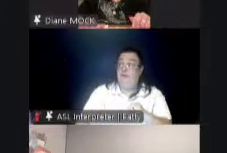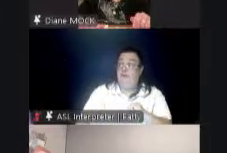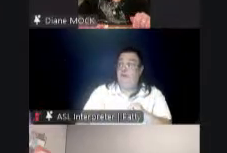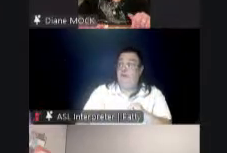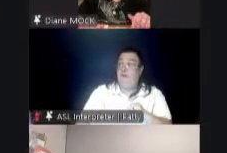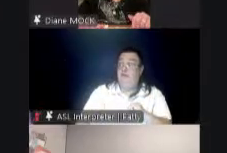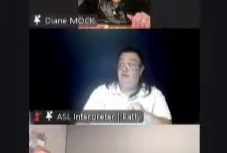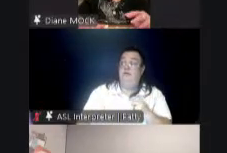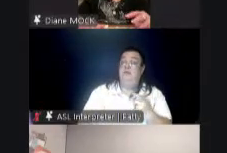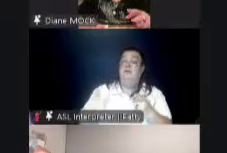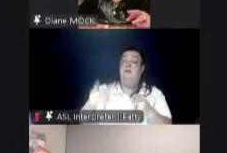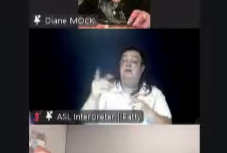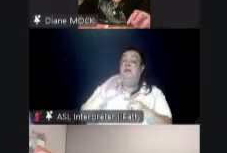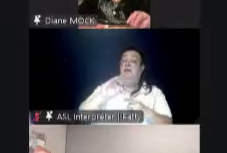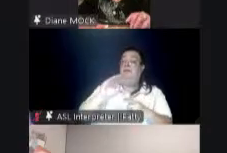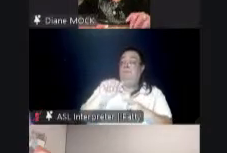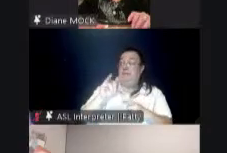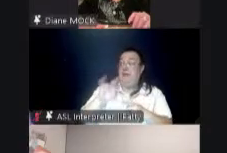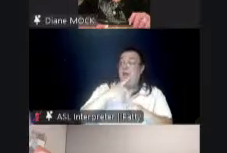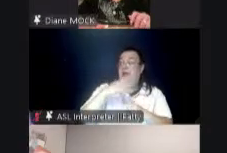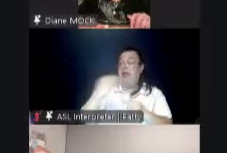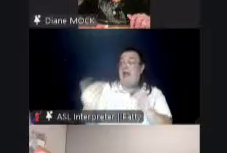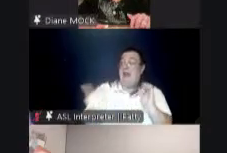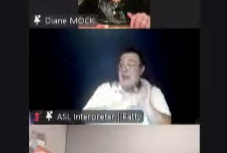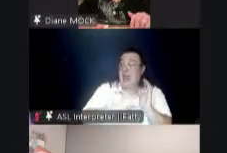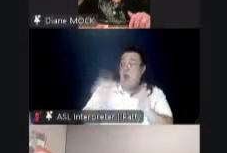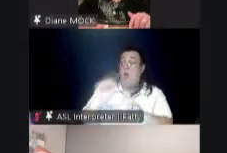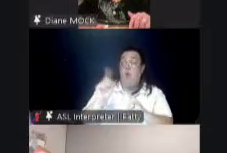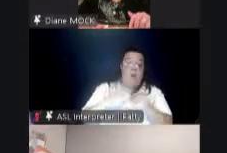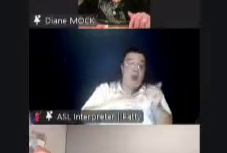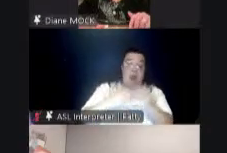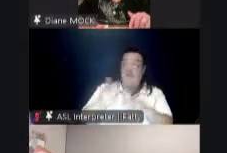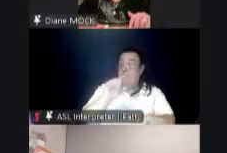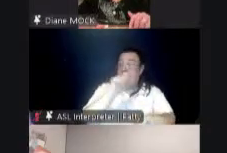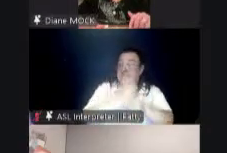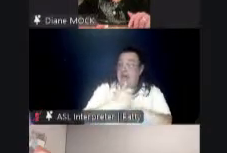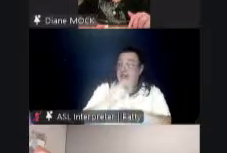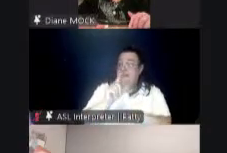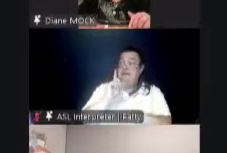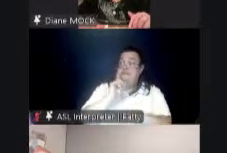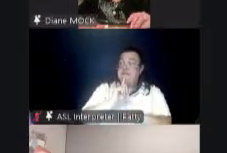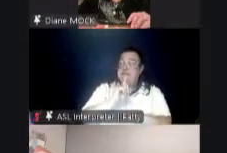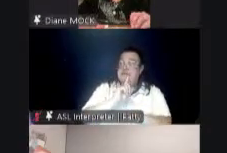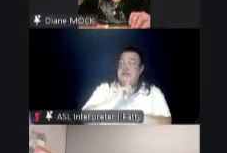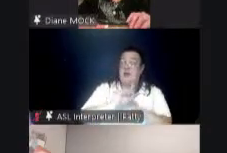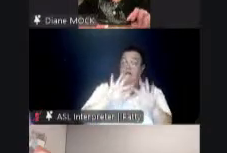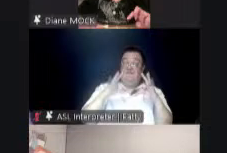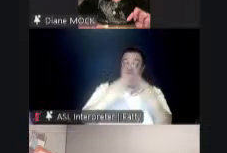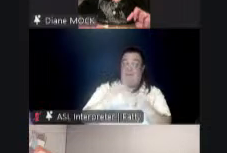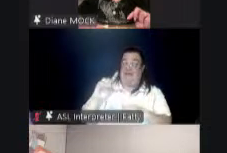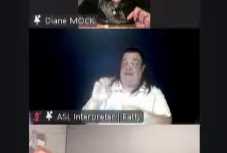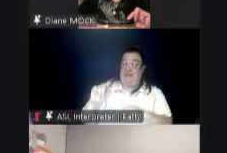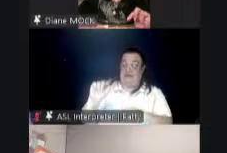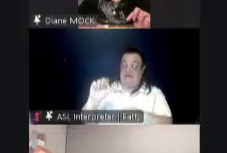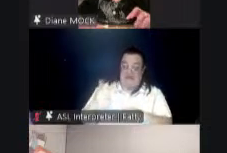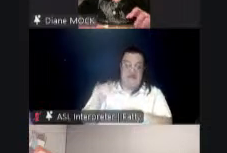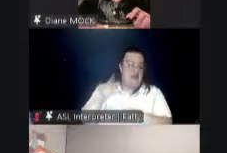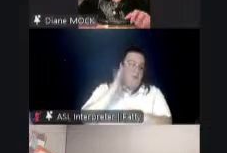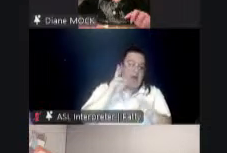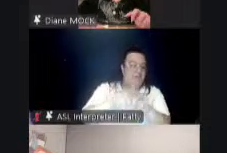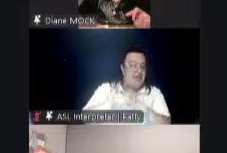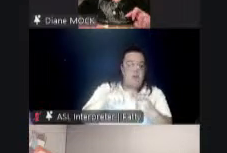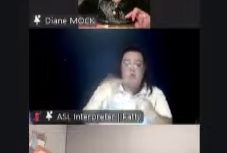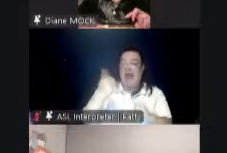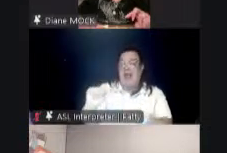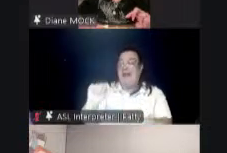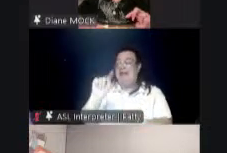And again, any wherever you set the single family detached, I think will apply to any townhouses that may or may not